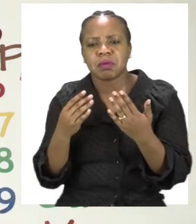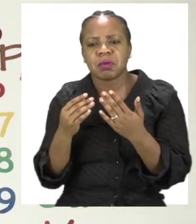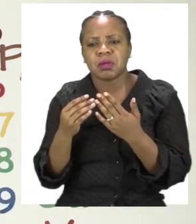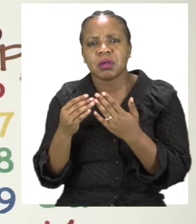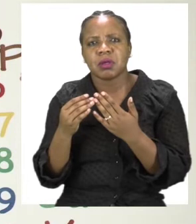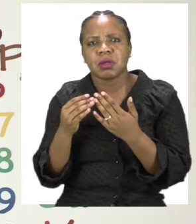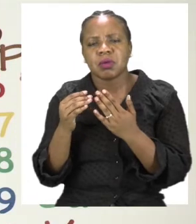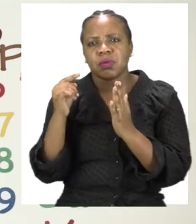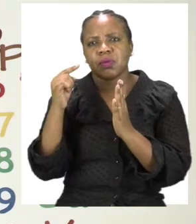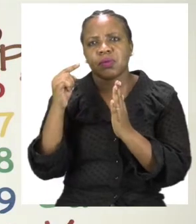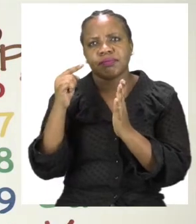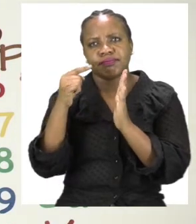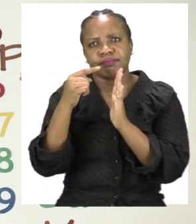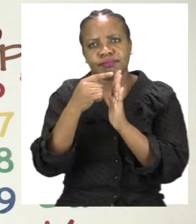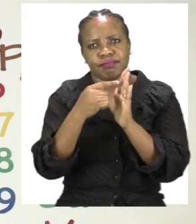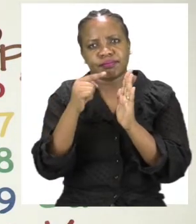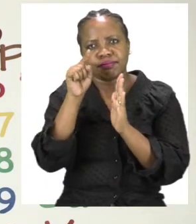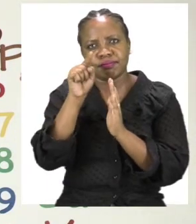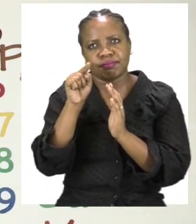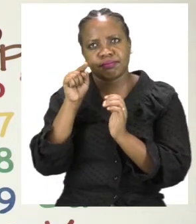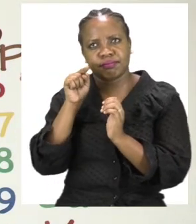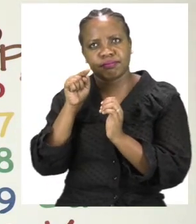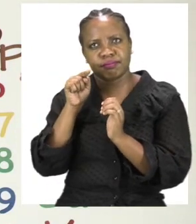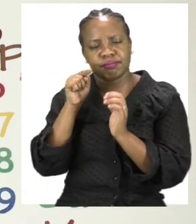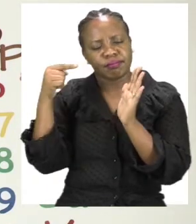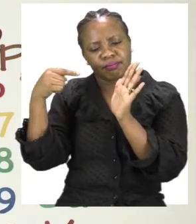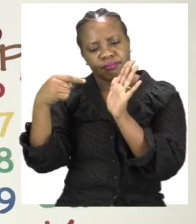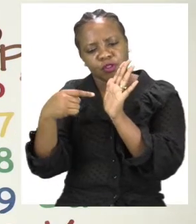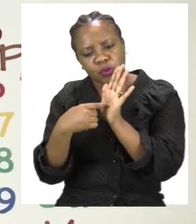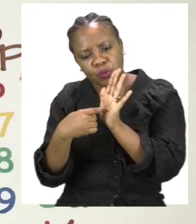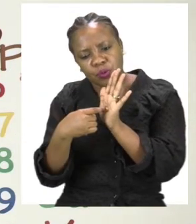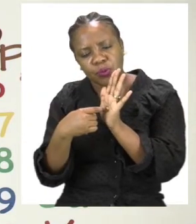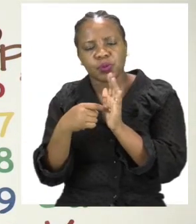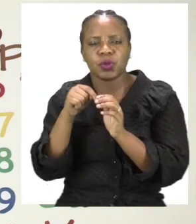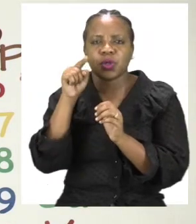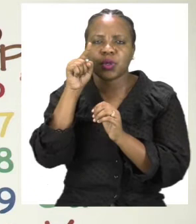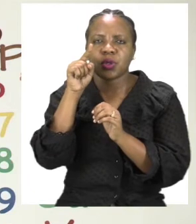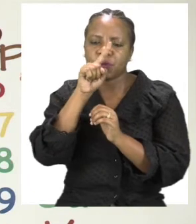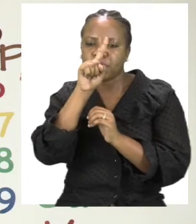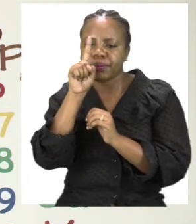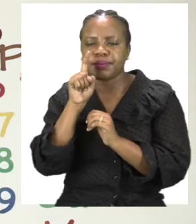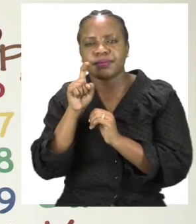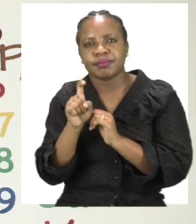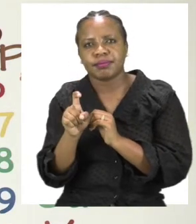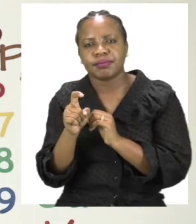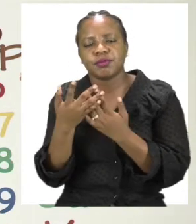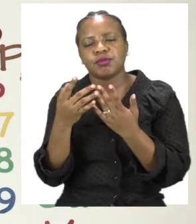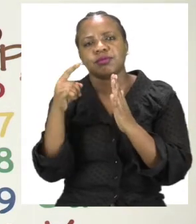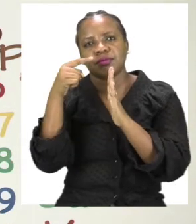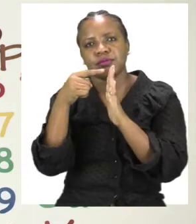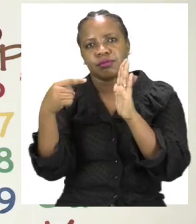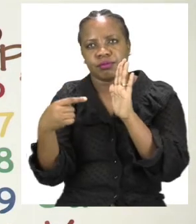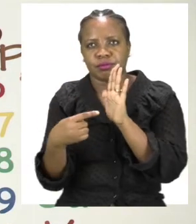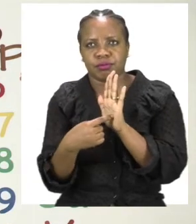a full stop or a question mark or an